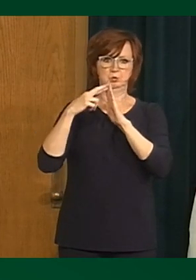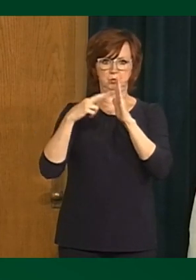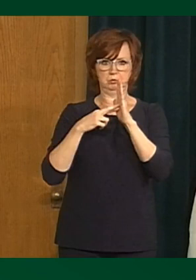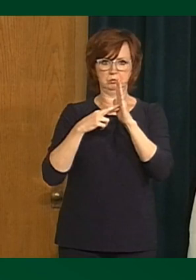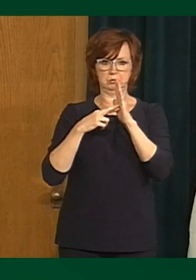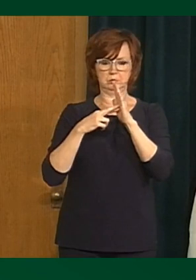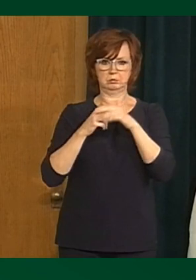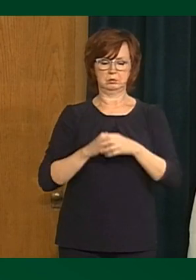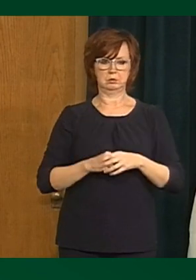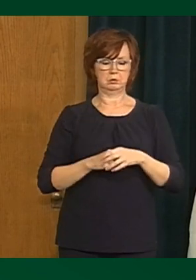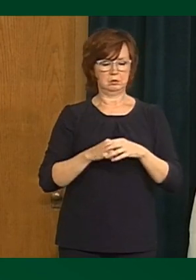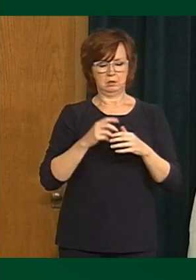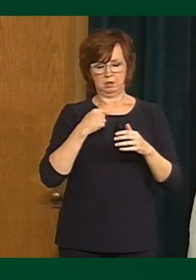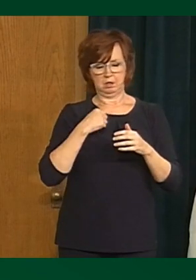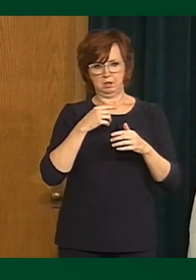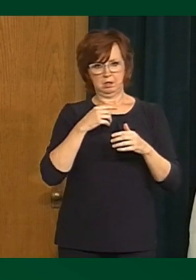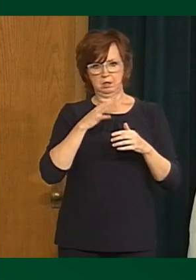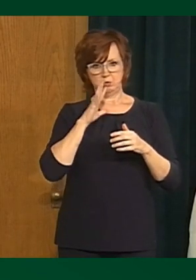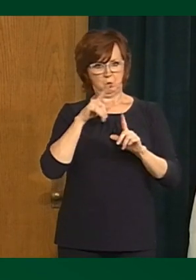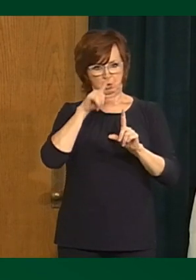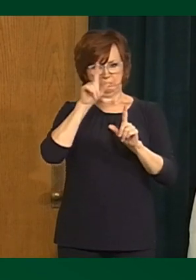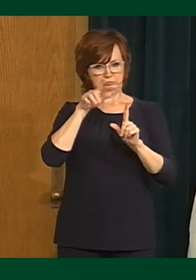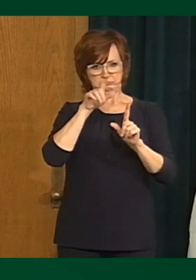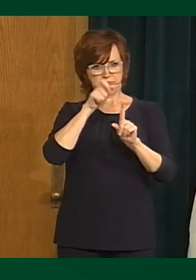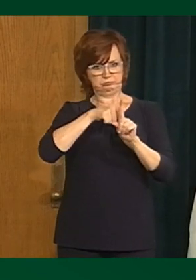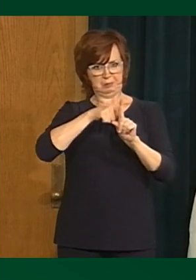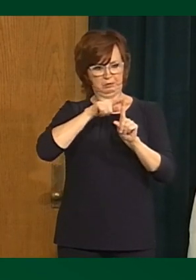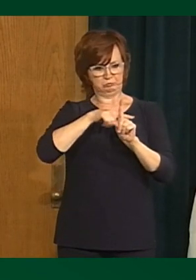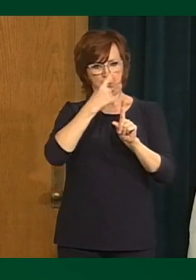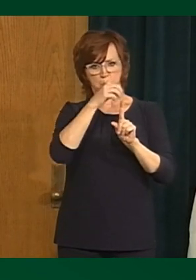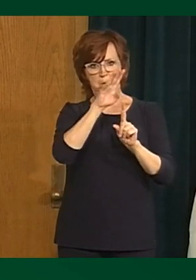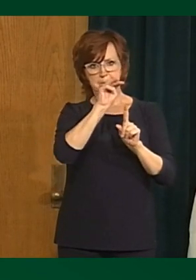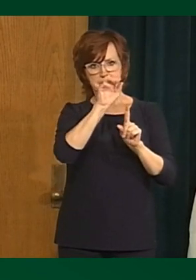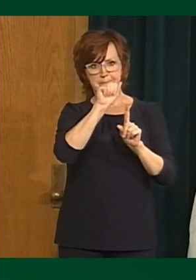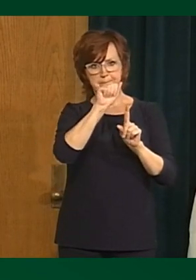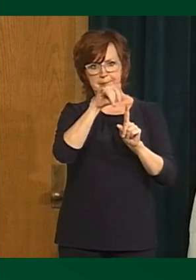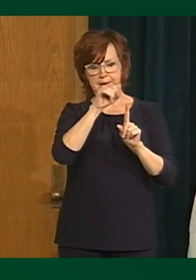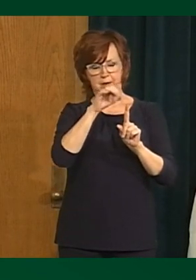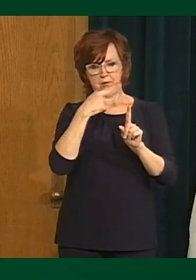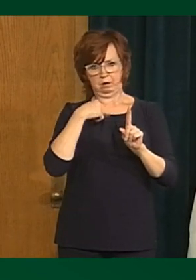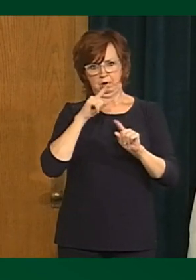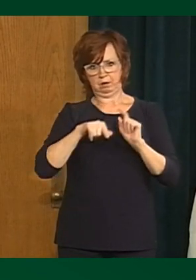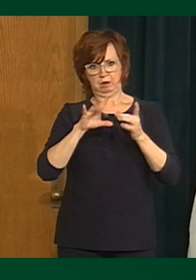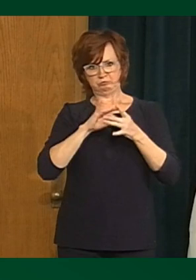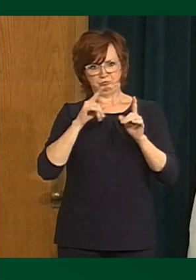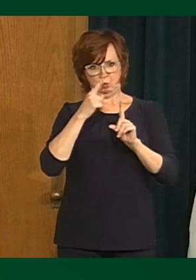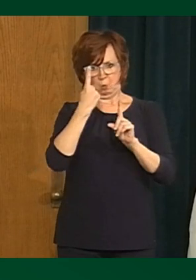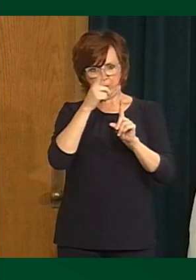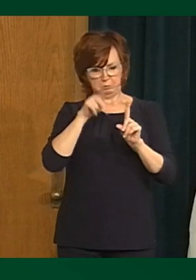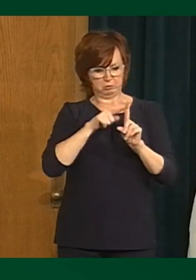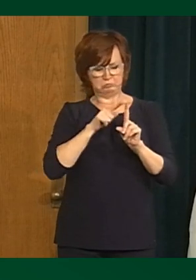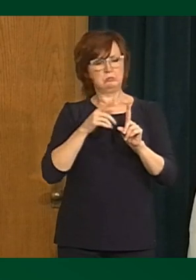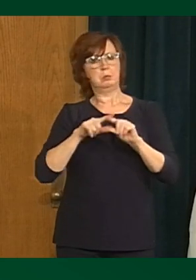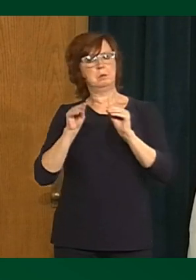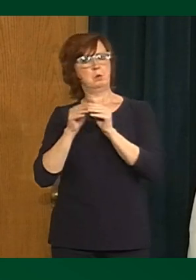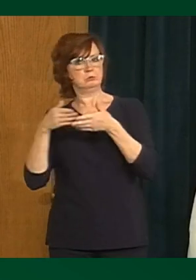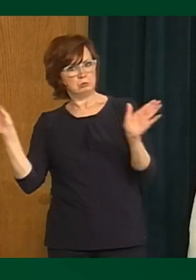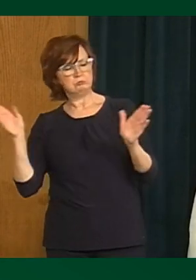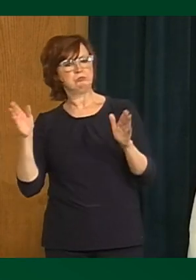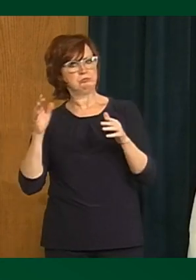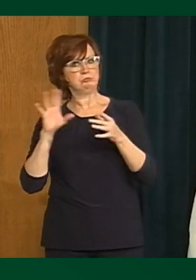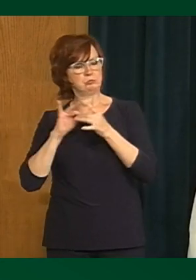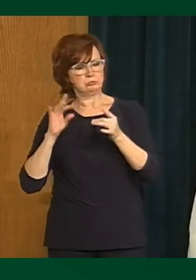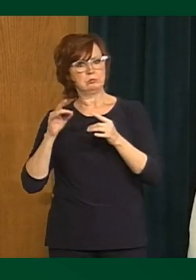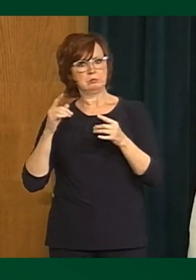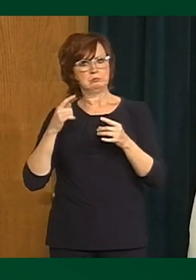any individual mayor outside of that. I know the minister has had regular conference calls with leaders in all